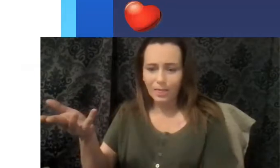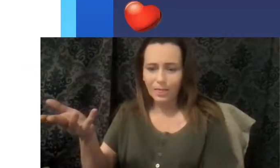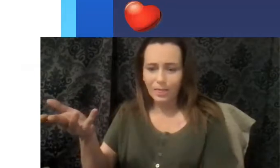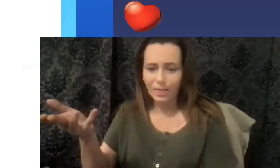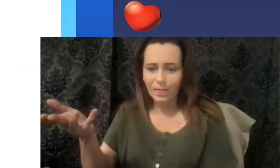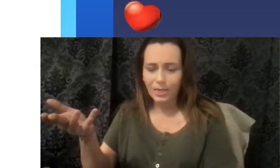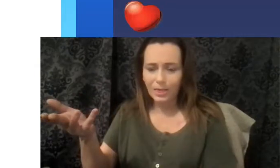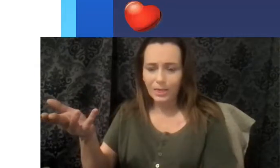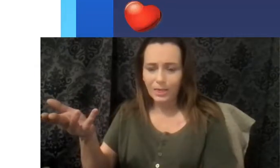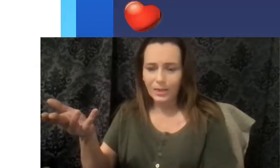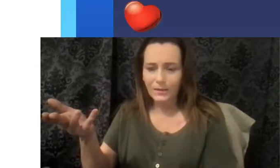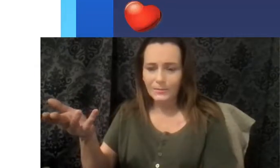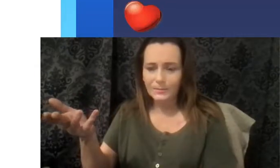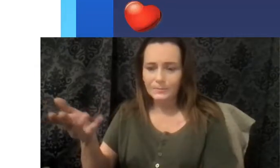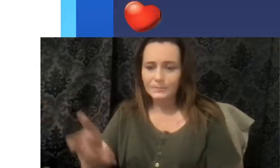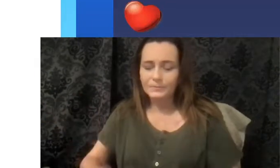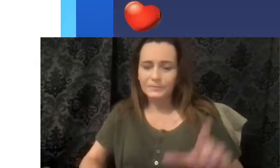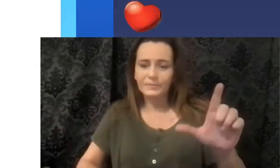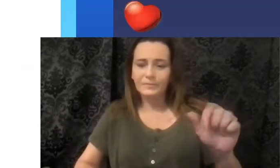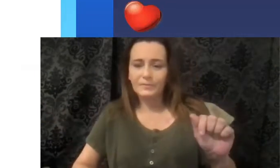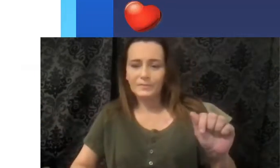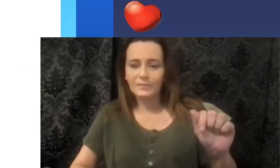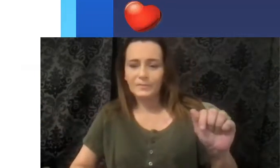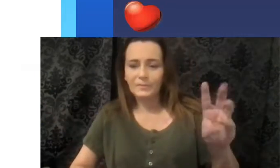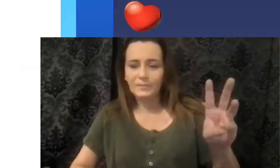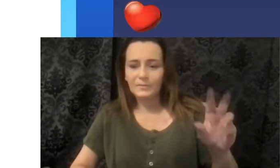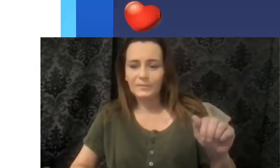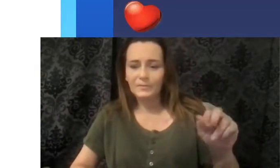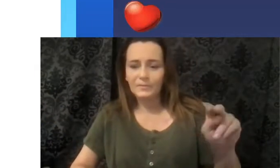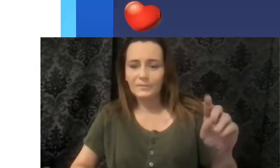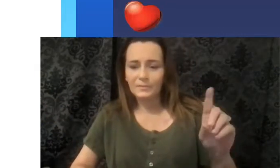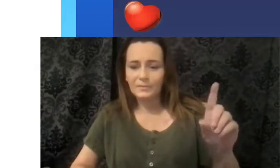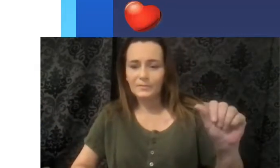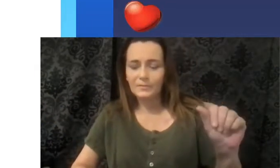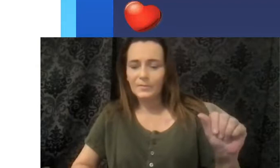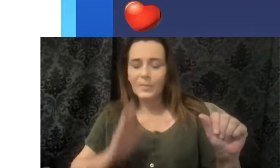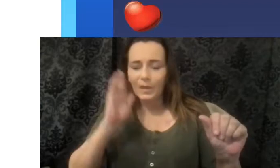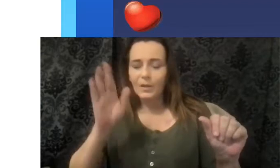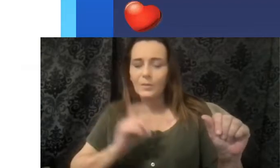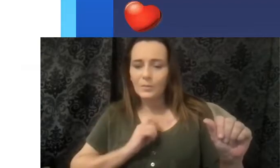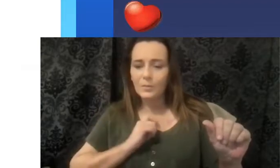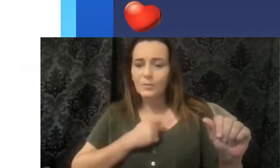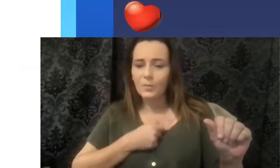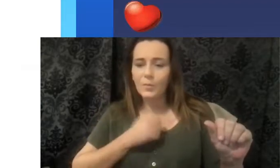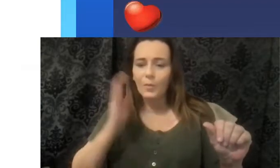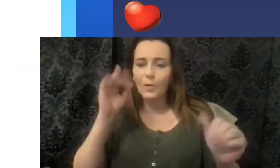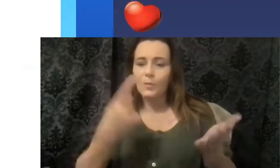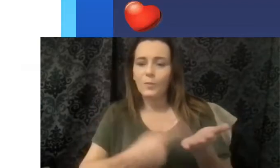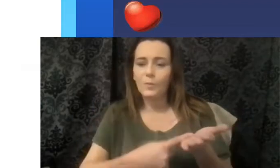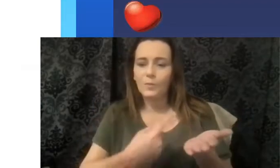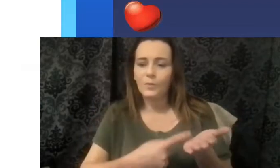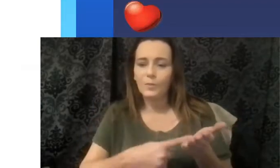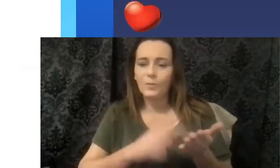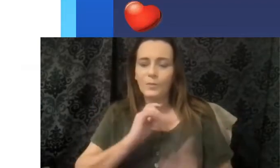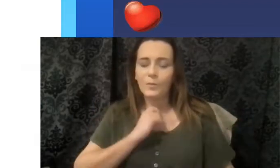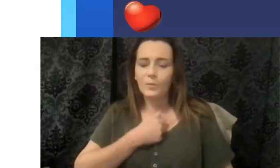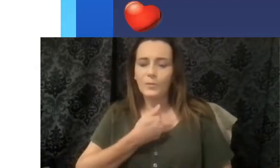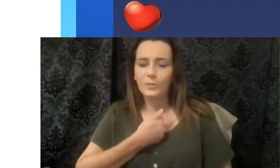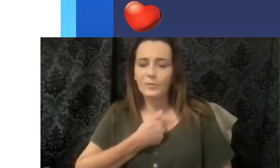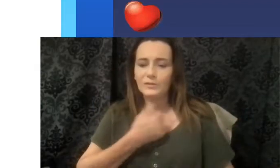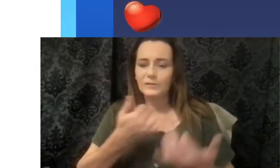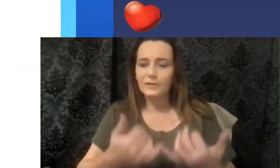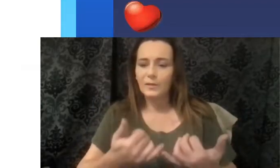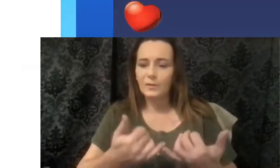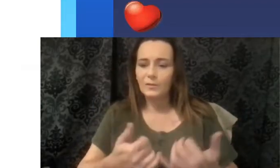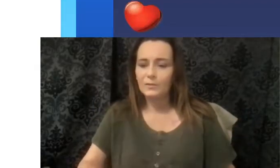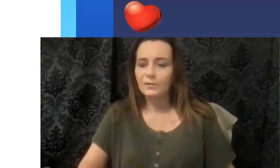Okay, Lawanda, feel free to bring it up at your. Okay, I'm gonna bring that up, but I'm gonna mute myself now. Okay, thank